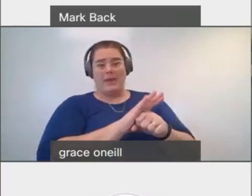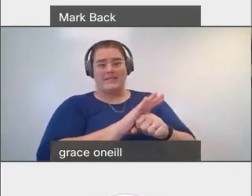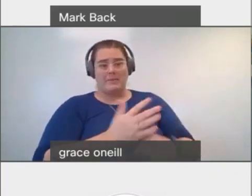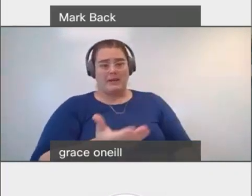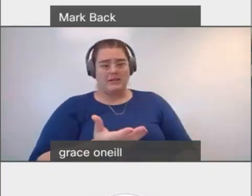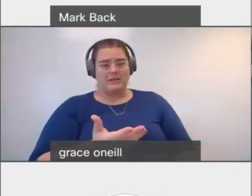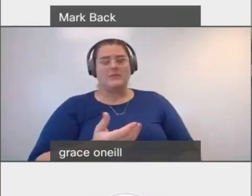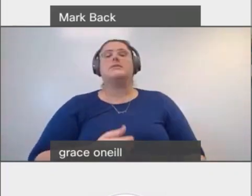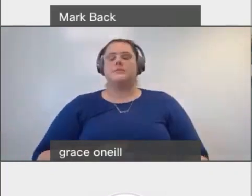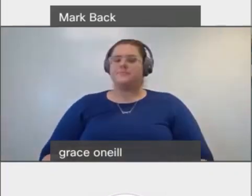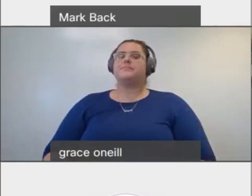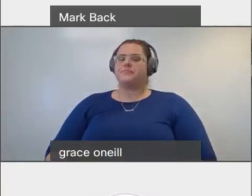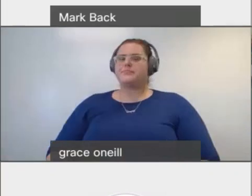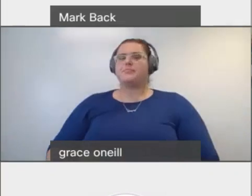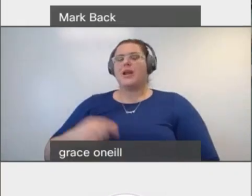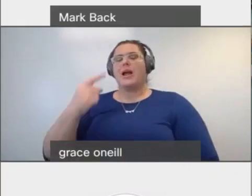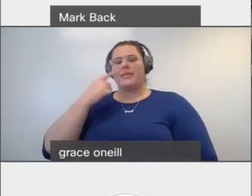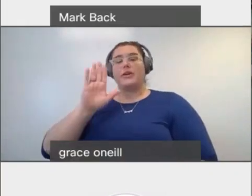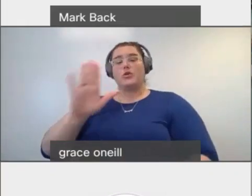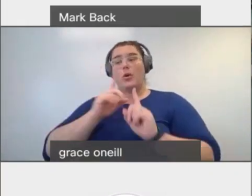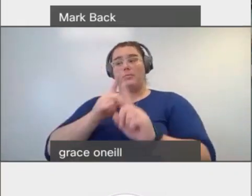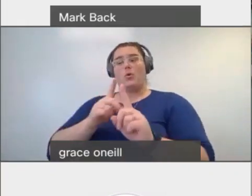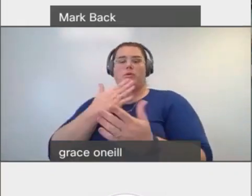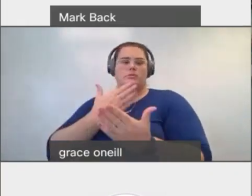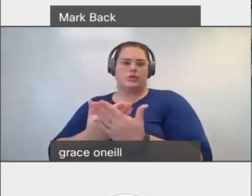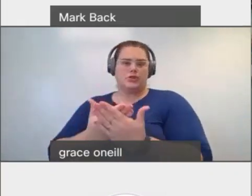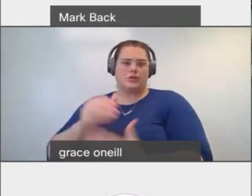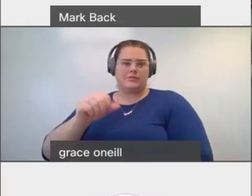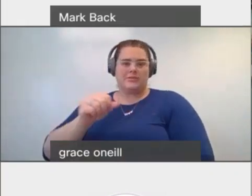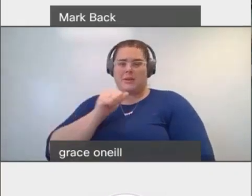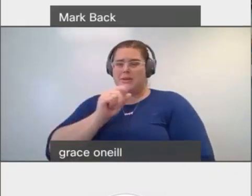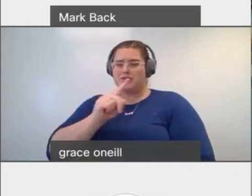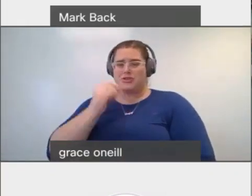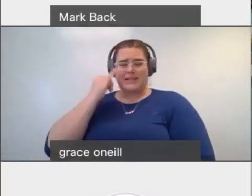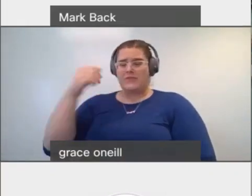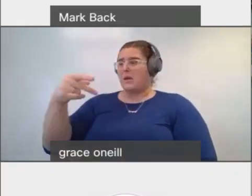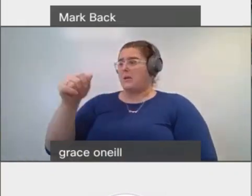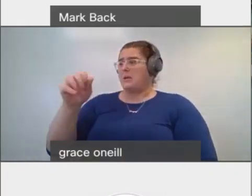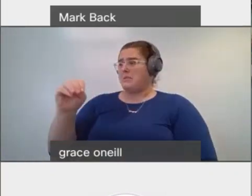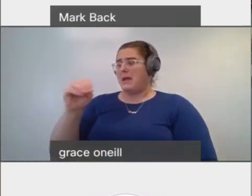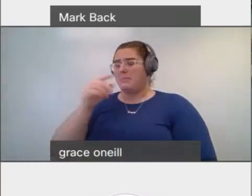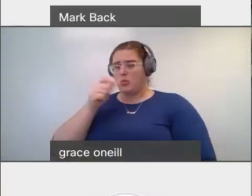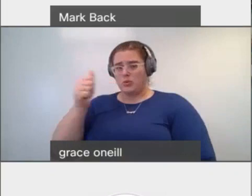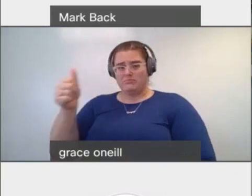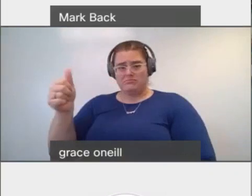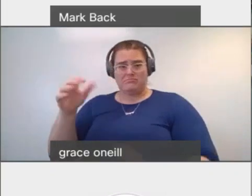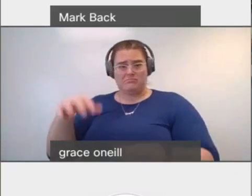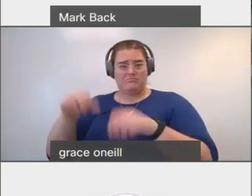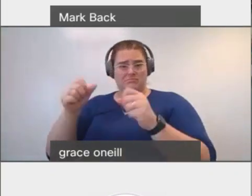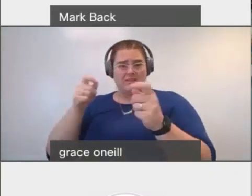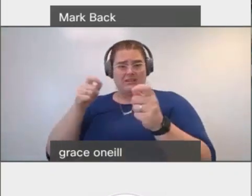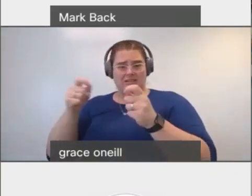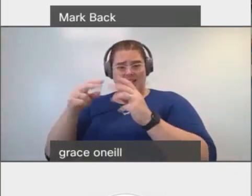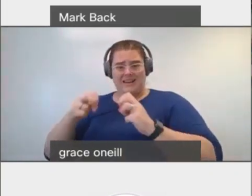you're raising a really good point. And I don't know if Pam, who did the analysis, is on the phone. We do need